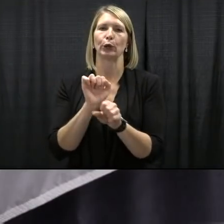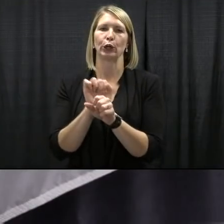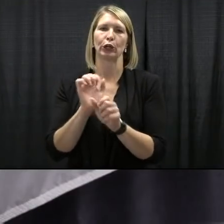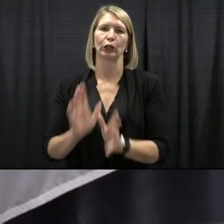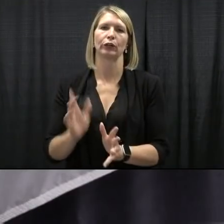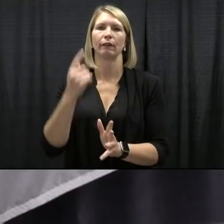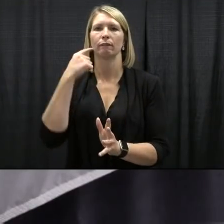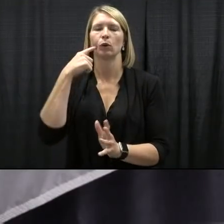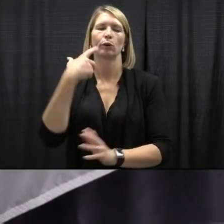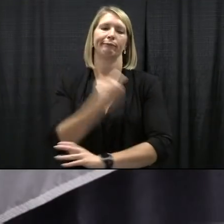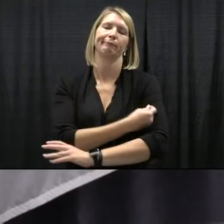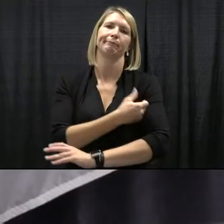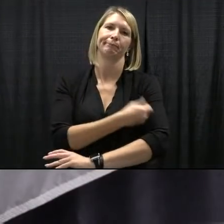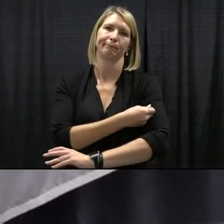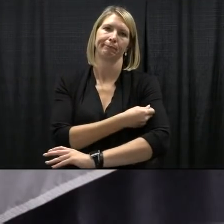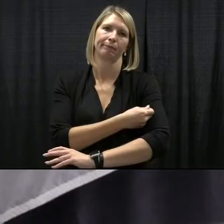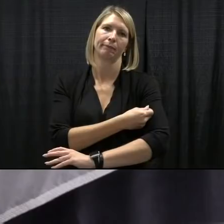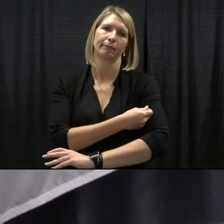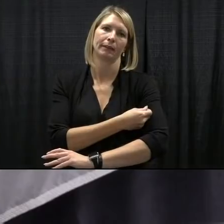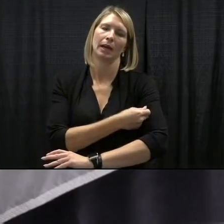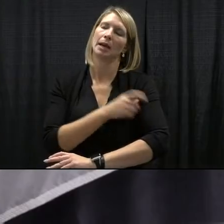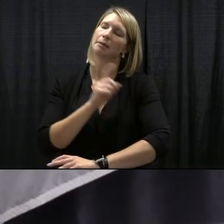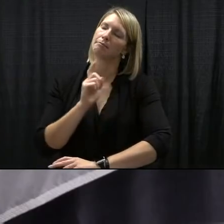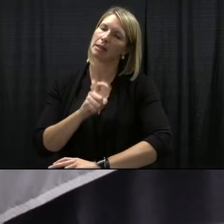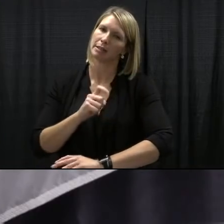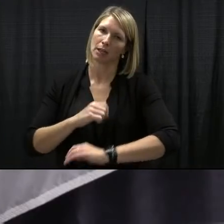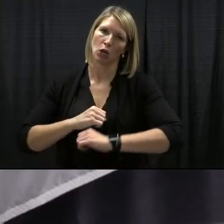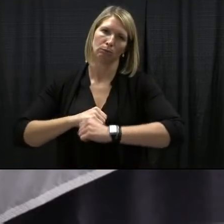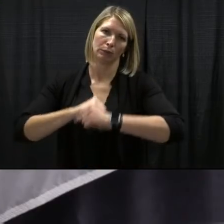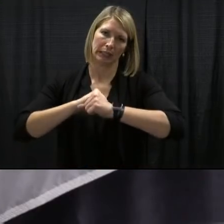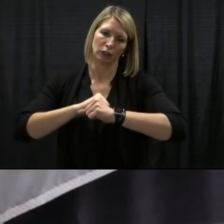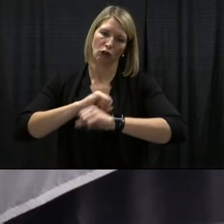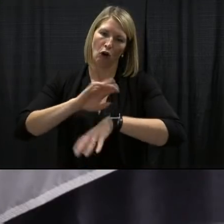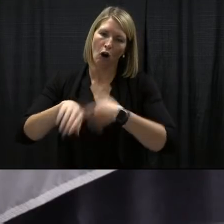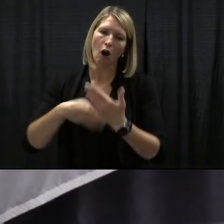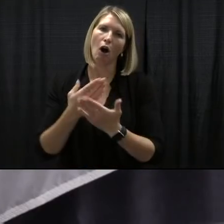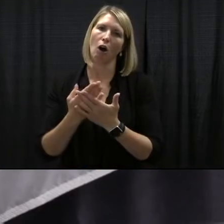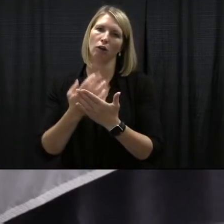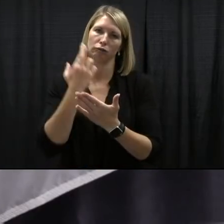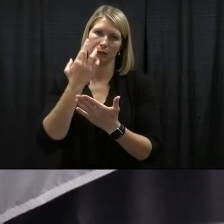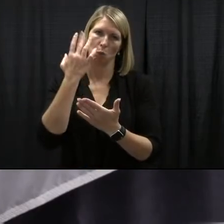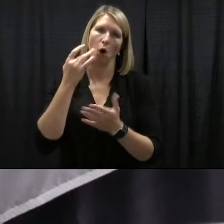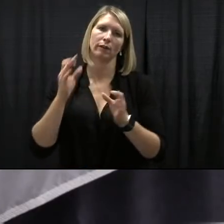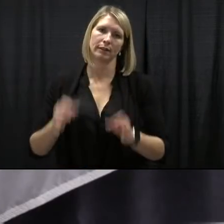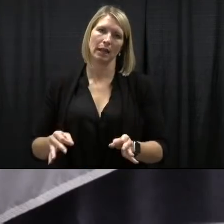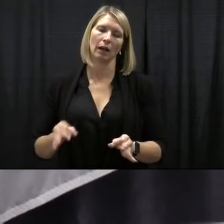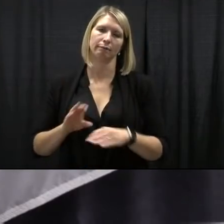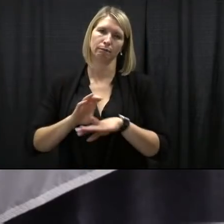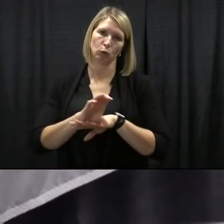have a responsibility to protect the public first and foremost, and that's why we made this decision.